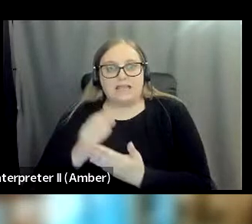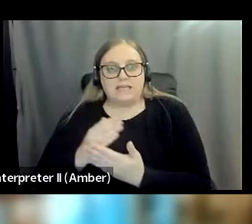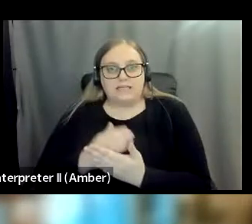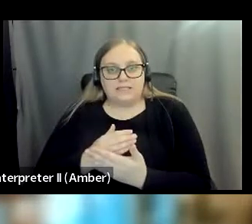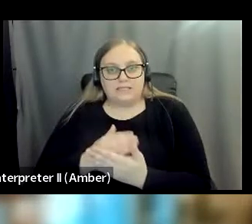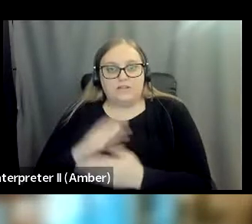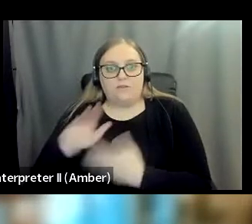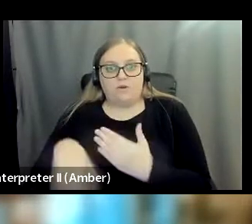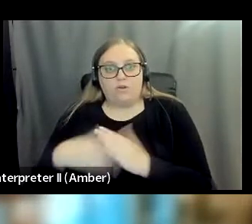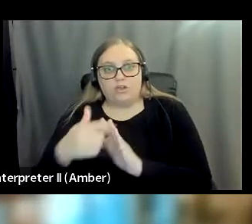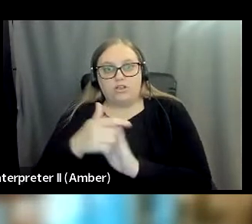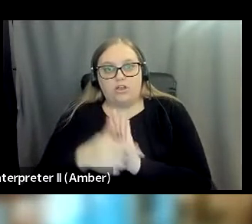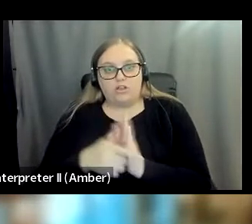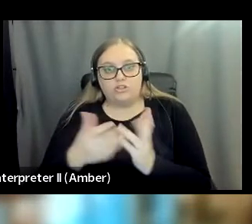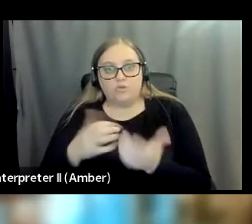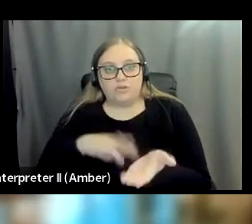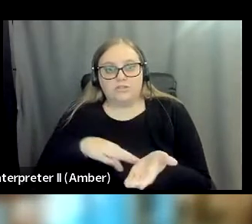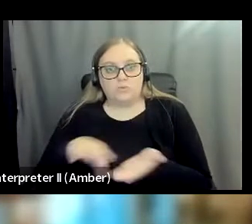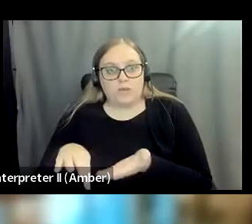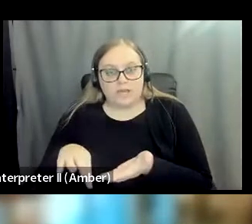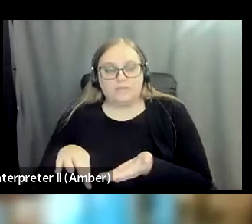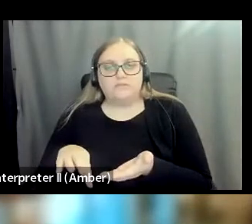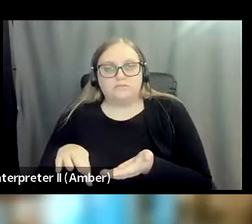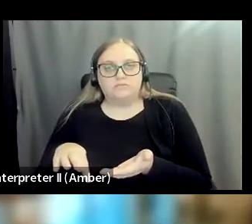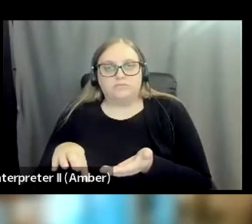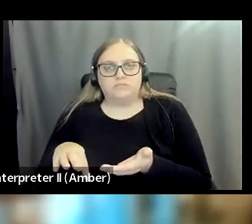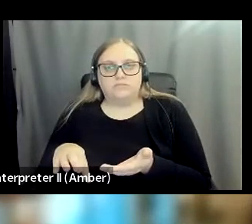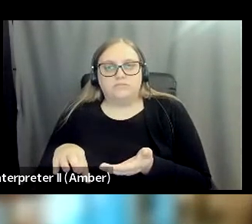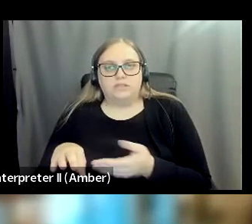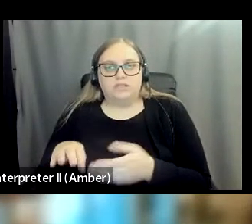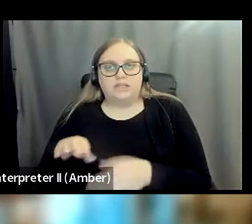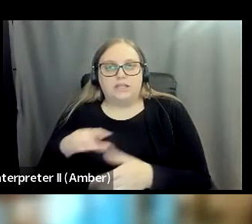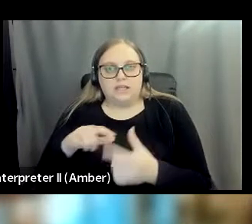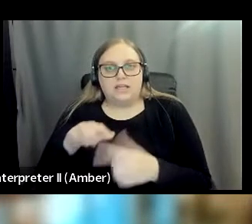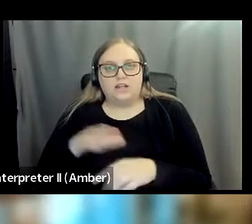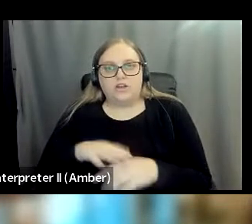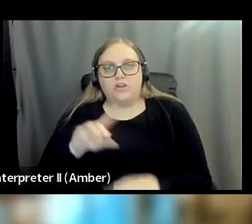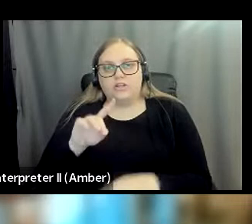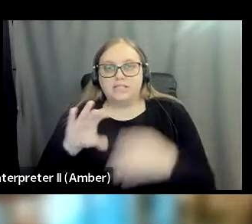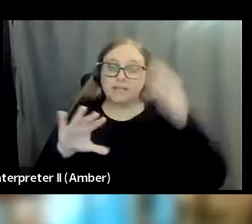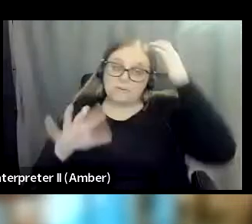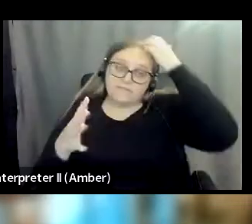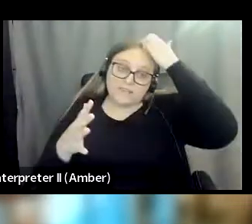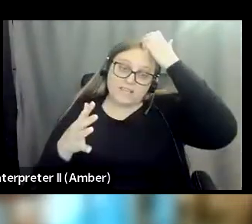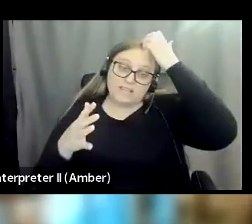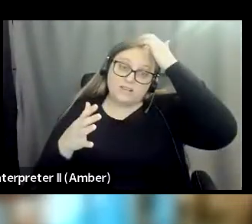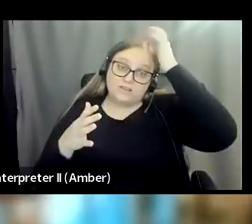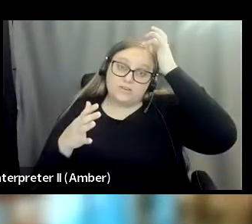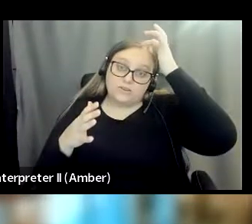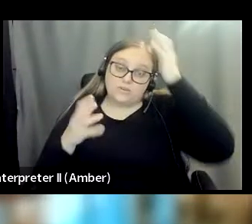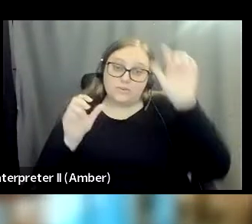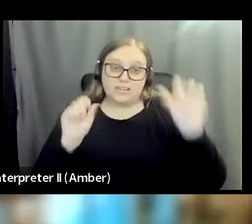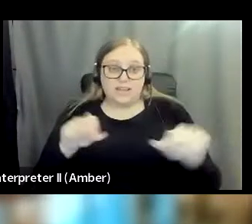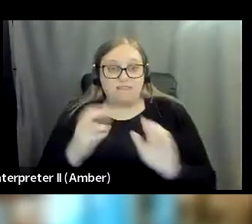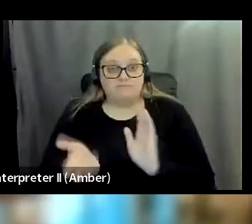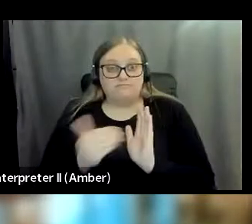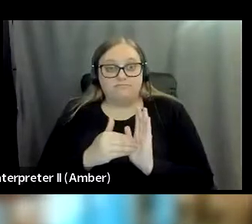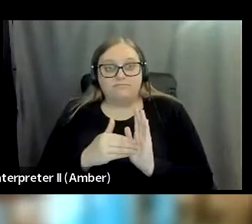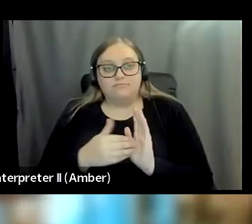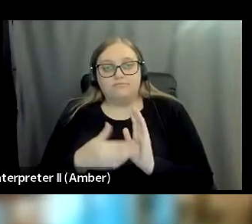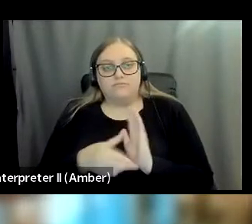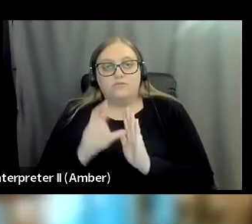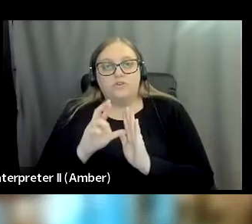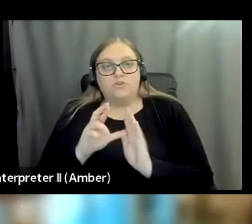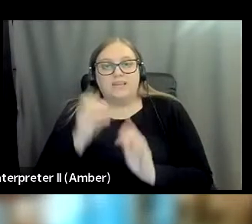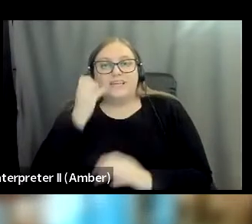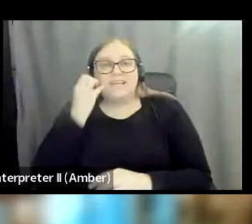the laws that she wants to see waived, and on December 5th, we can revisit this. If we have